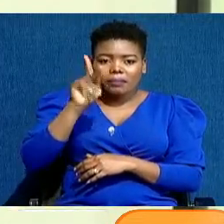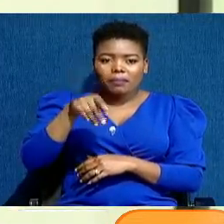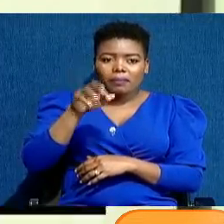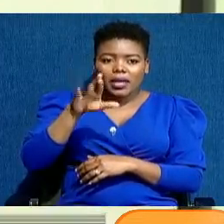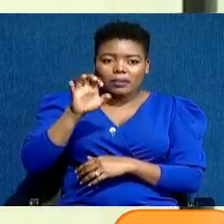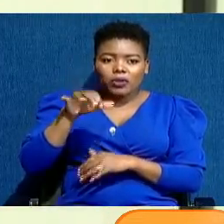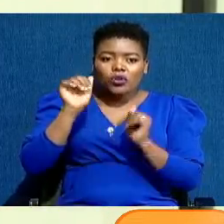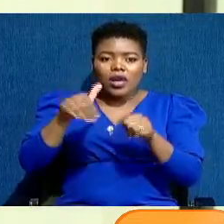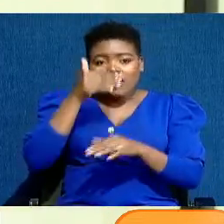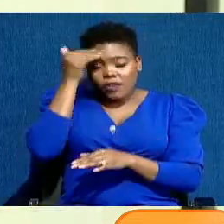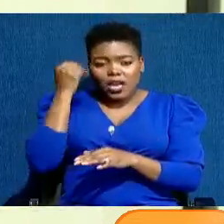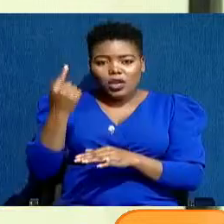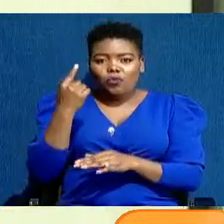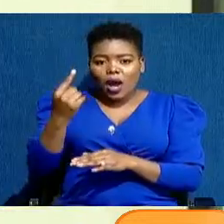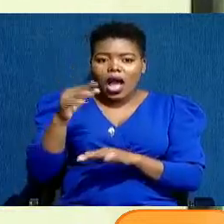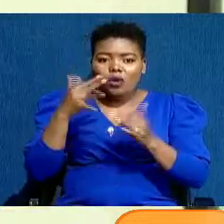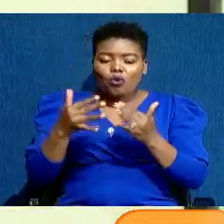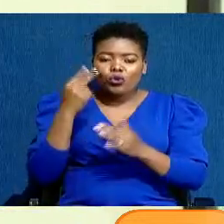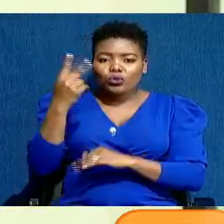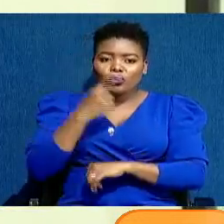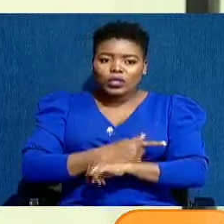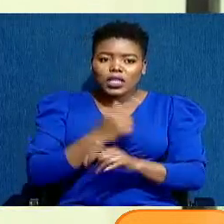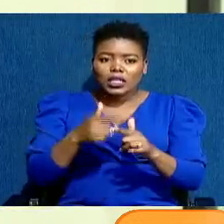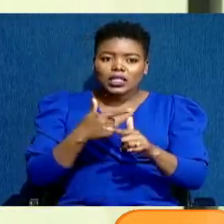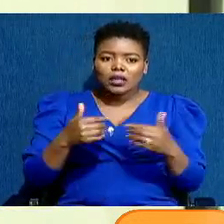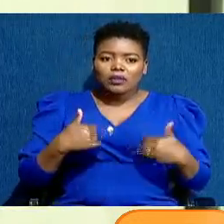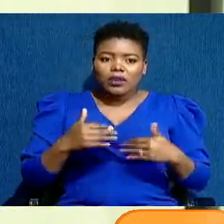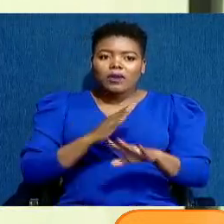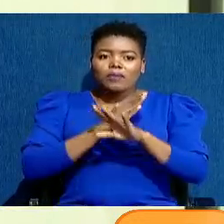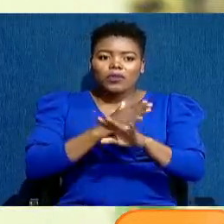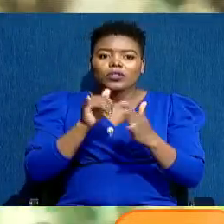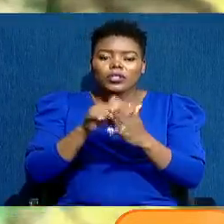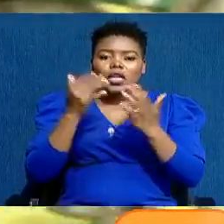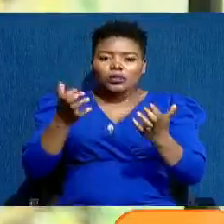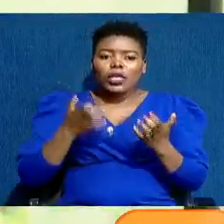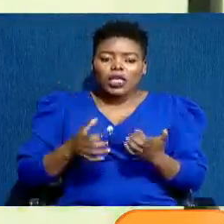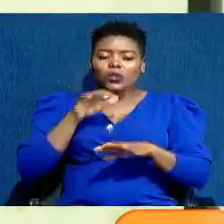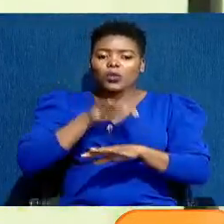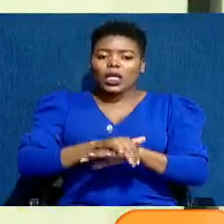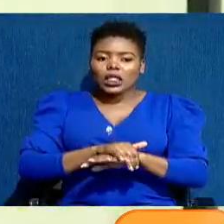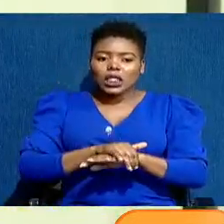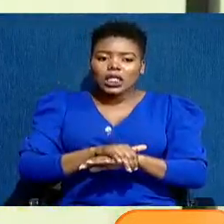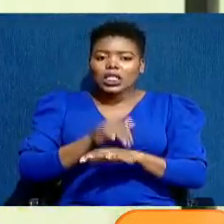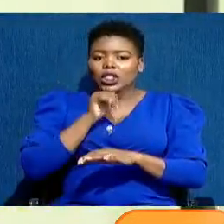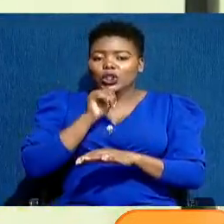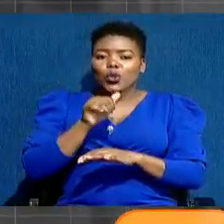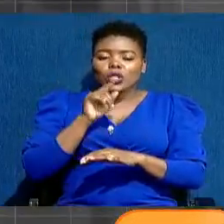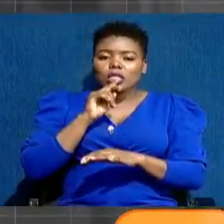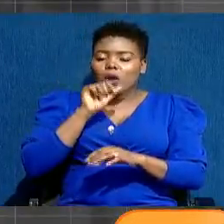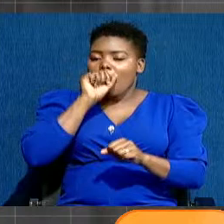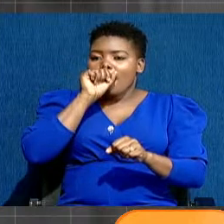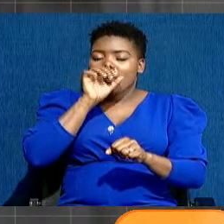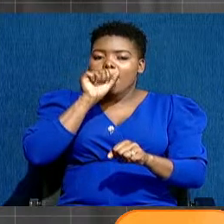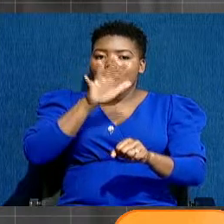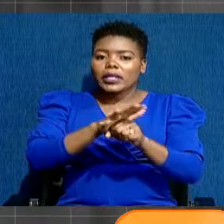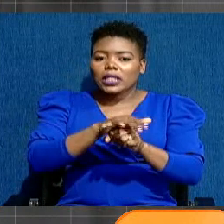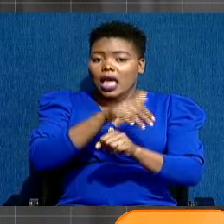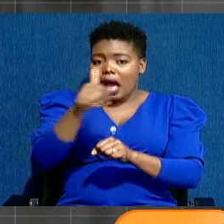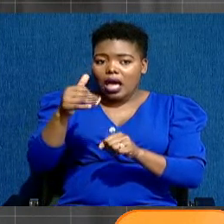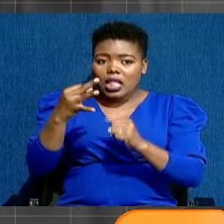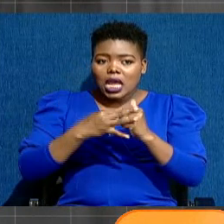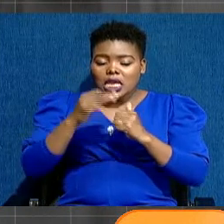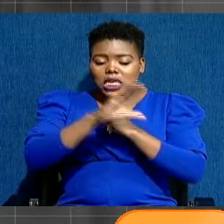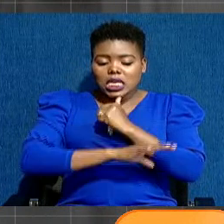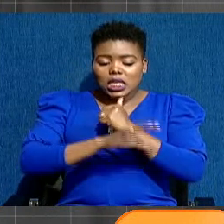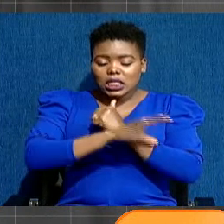1 or 2 days, and therefore then the protection that you desire to get is not assured. The other 8